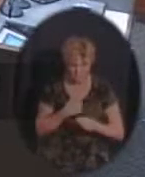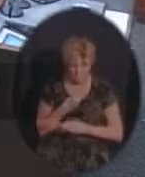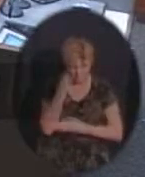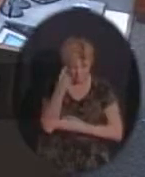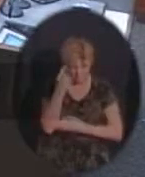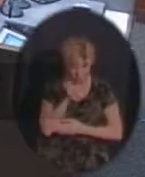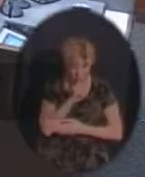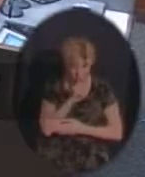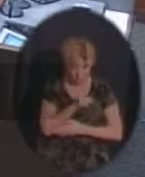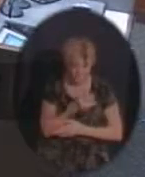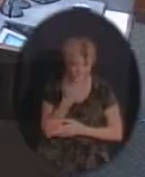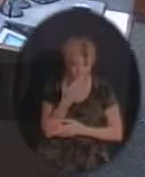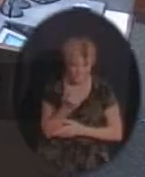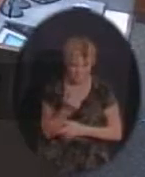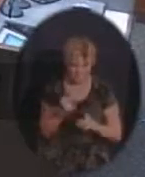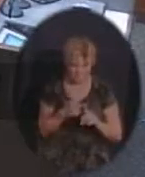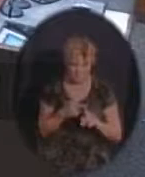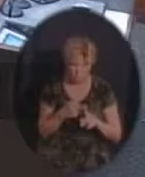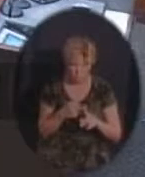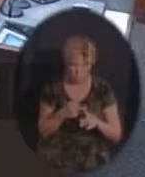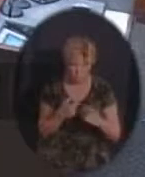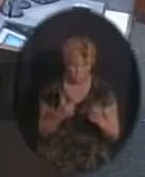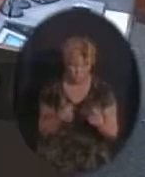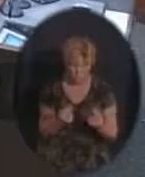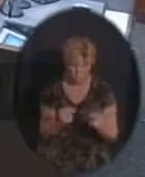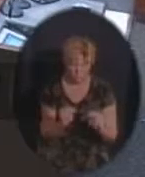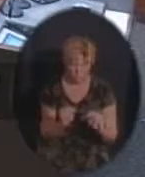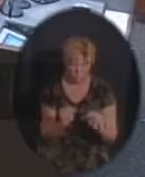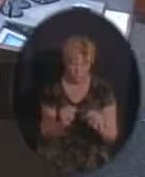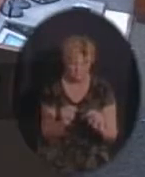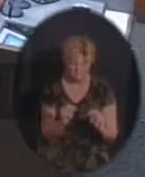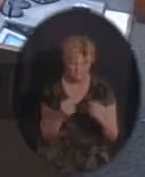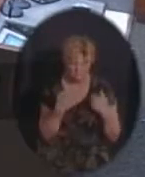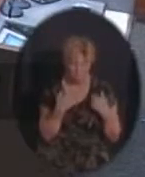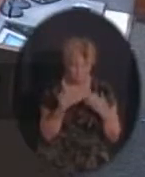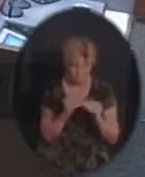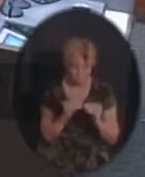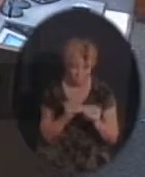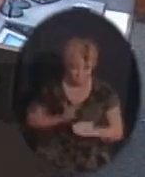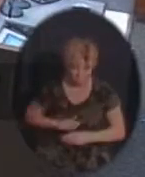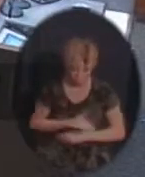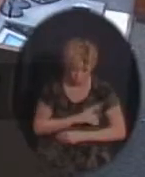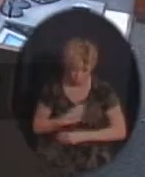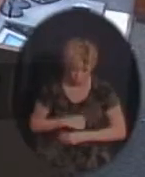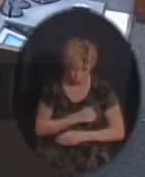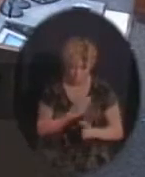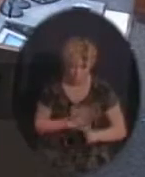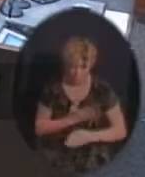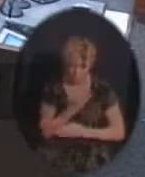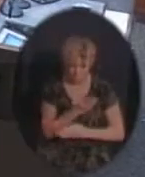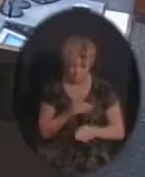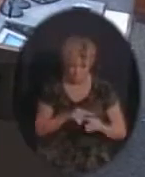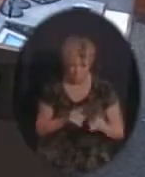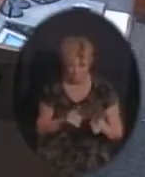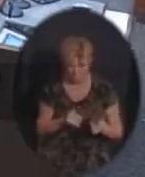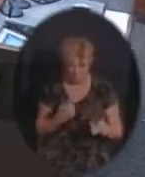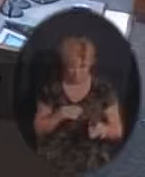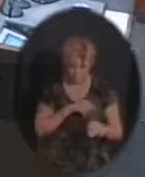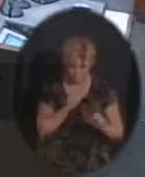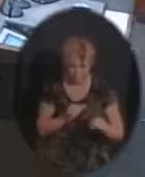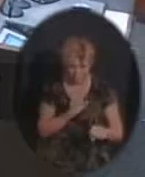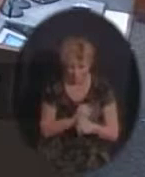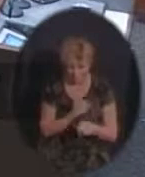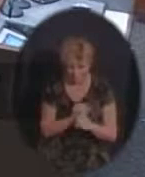have more of the board there, but we'll have to work around whatever. I mean, the first Thursday of the